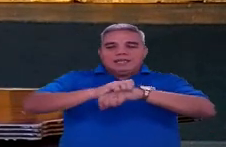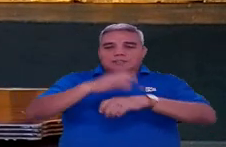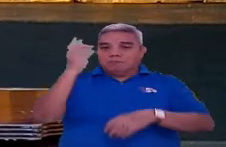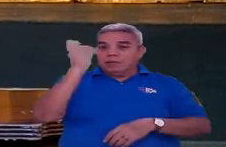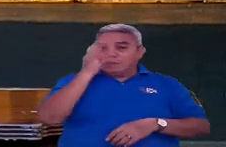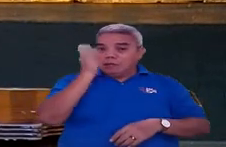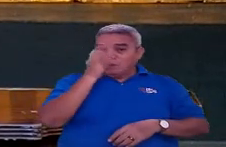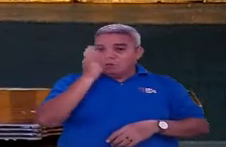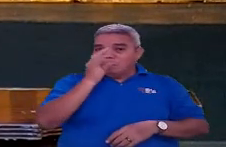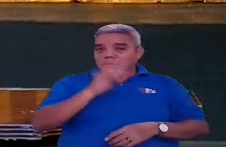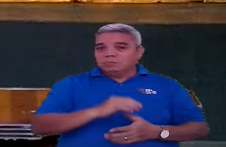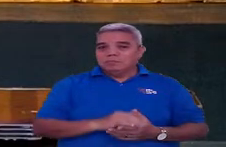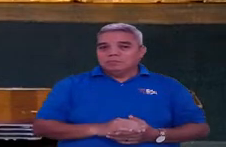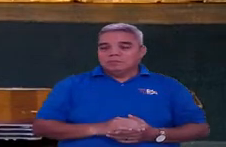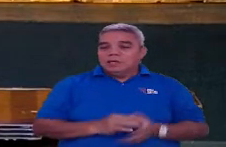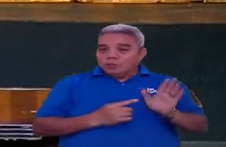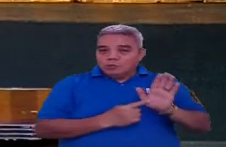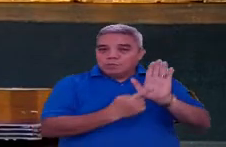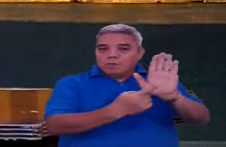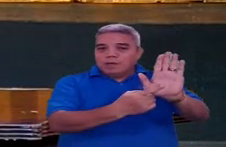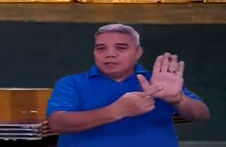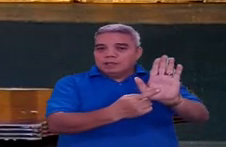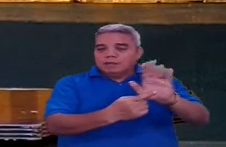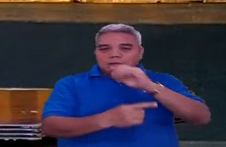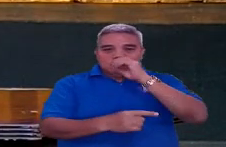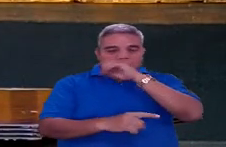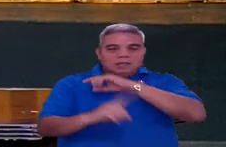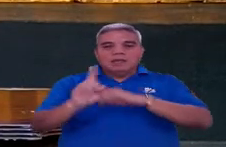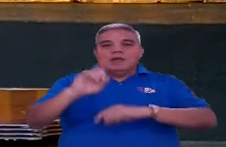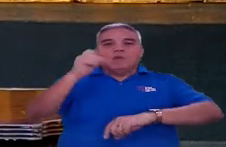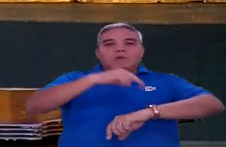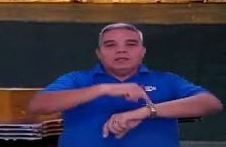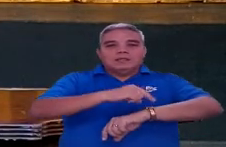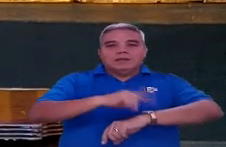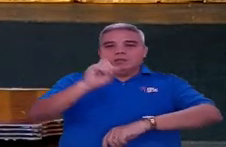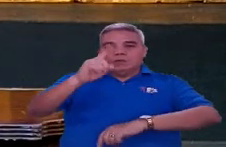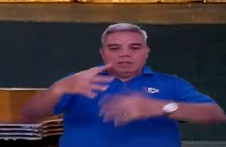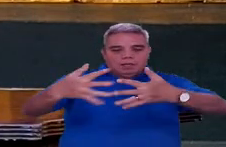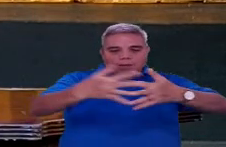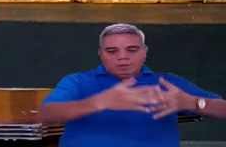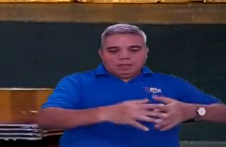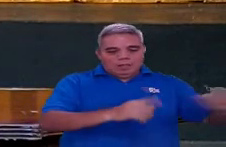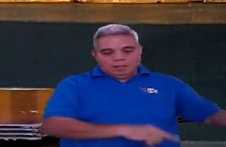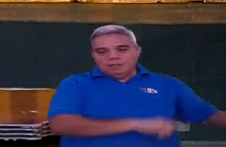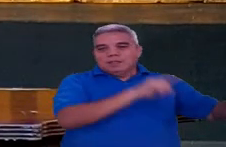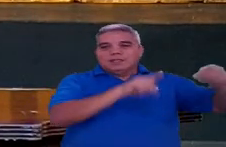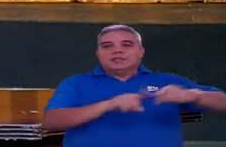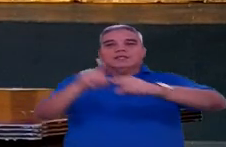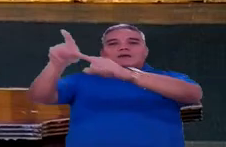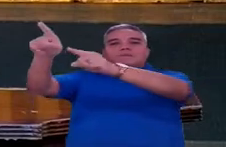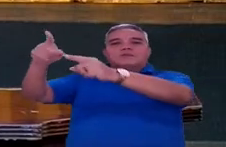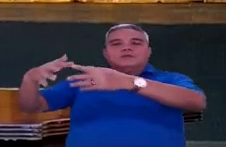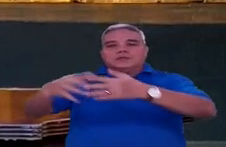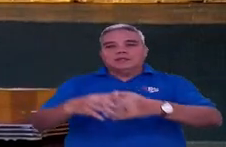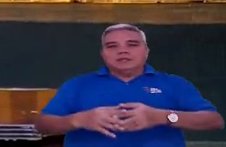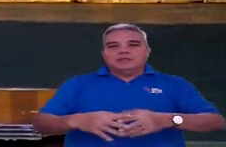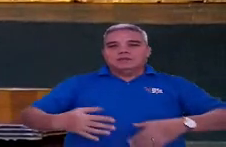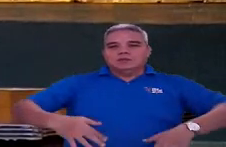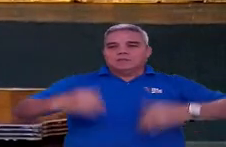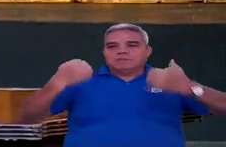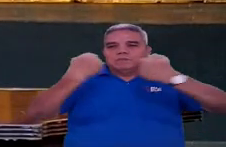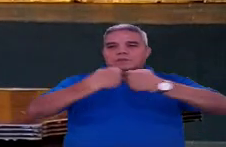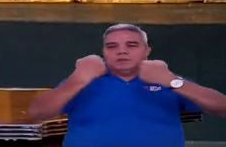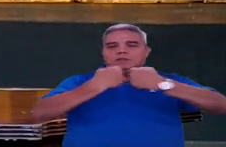Filipino? To prove that, one time there was an American and a Filipino that bumped to each